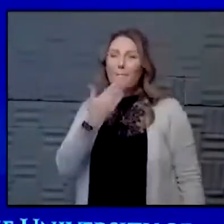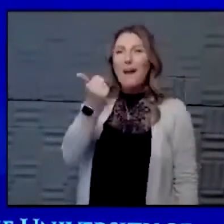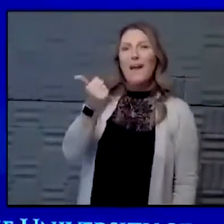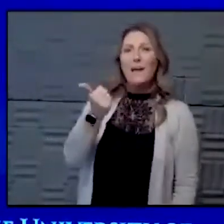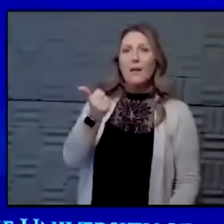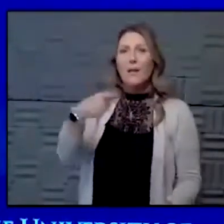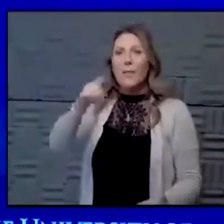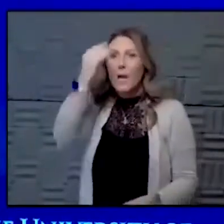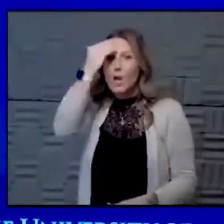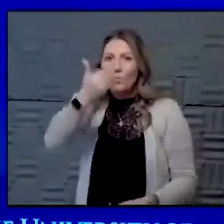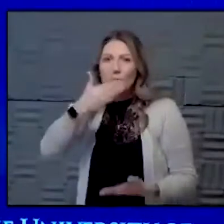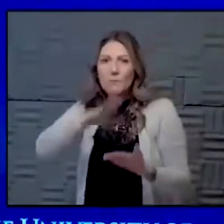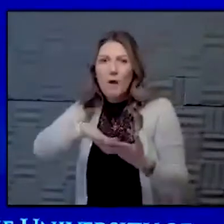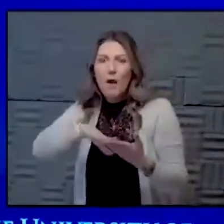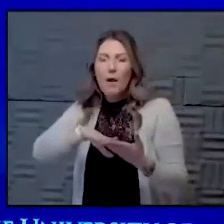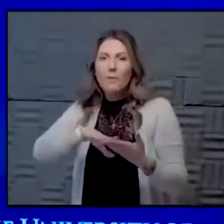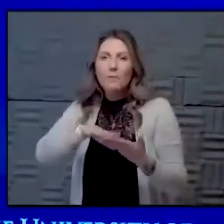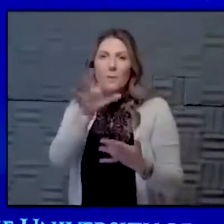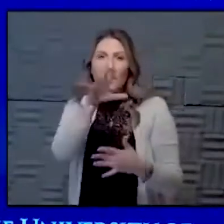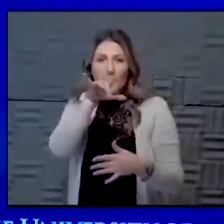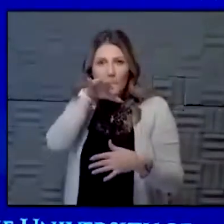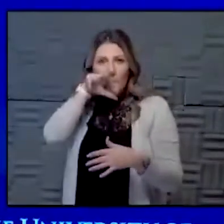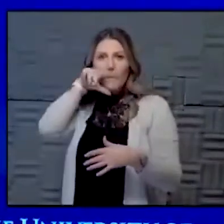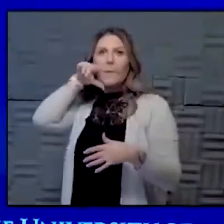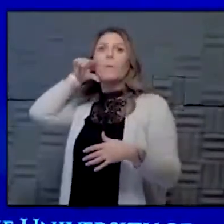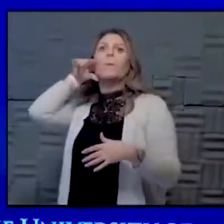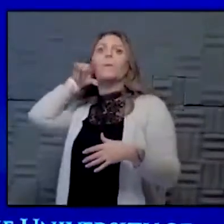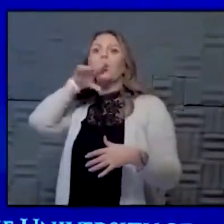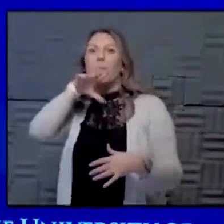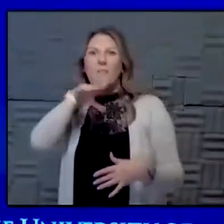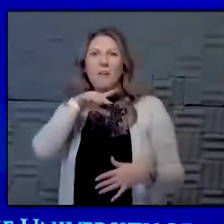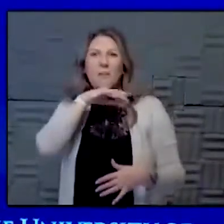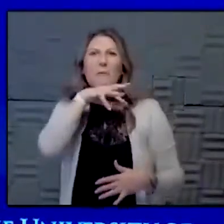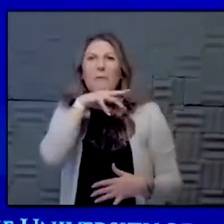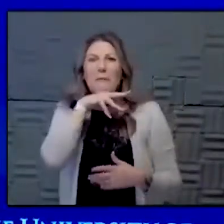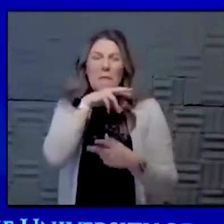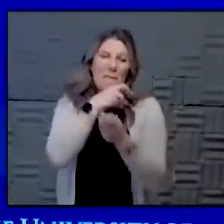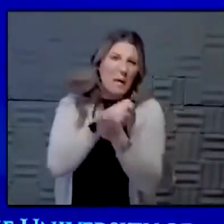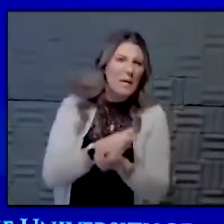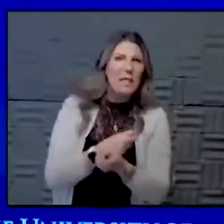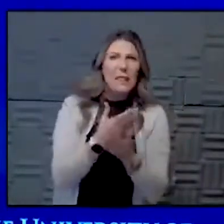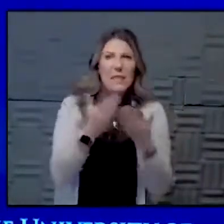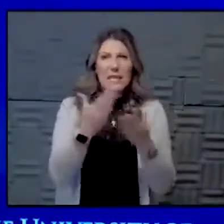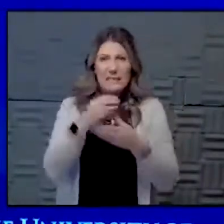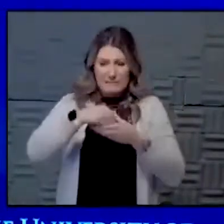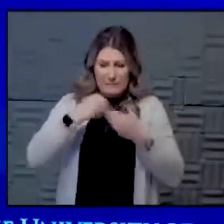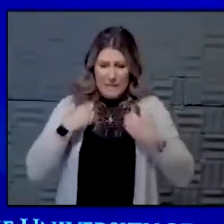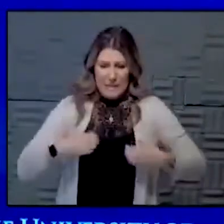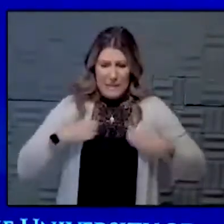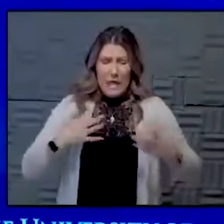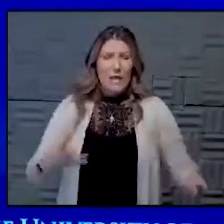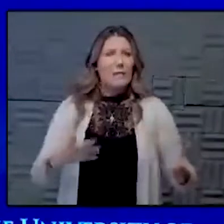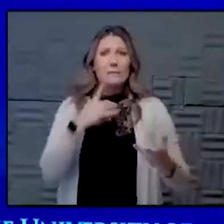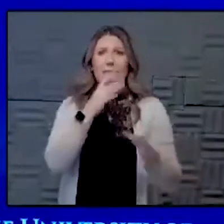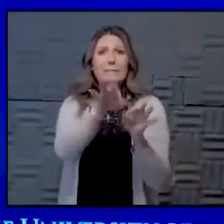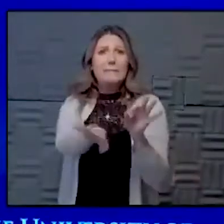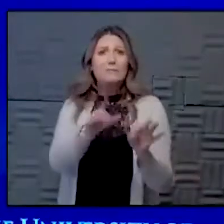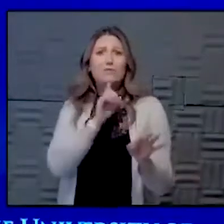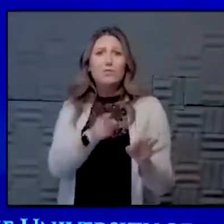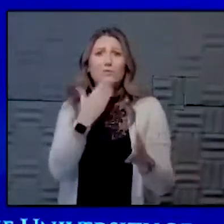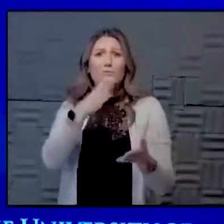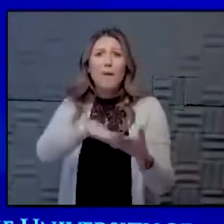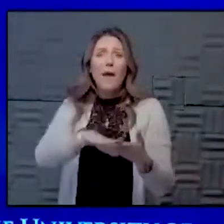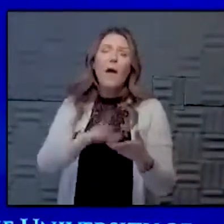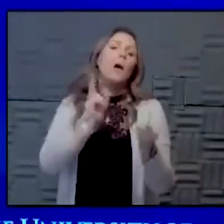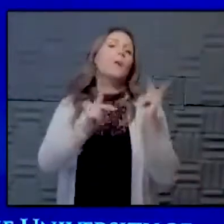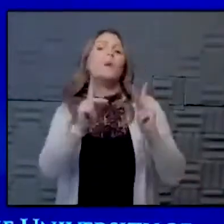is, inhaling lots of bad stuff into your lungs is bad. And I think that's just the simple truth. And people try to wrap it